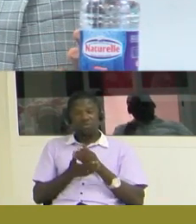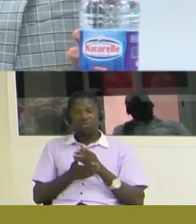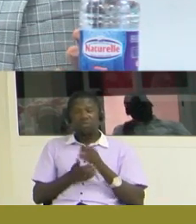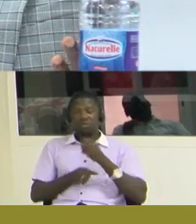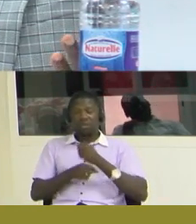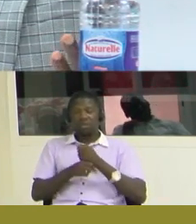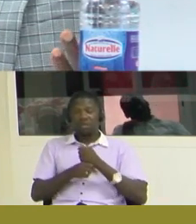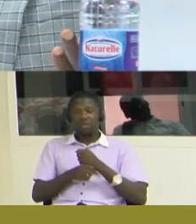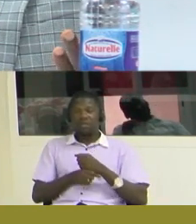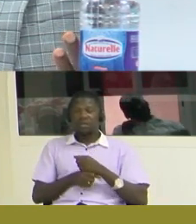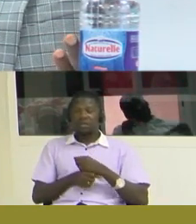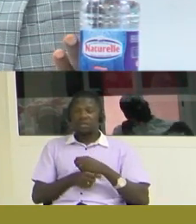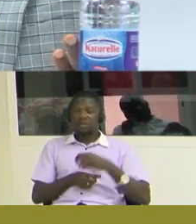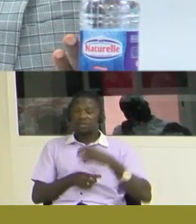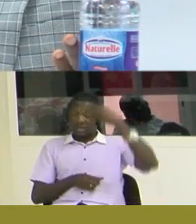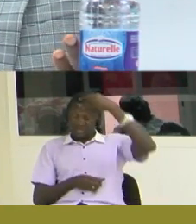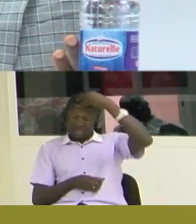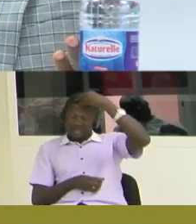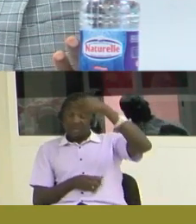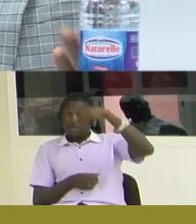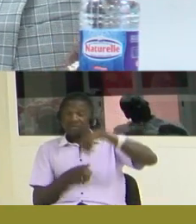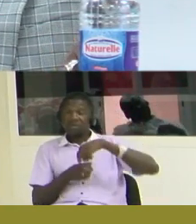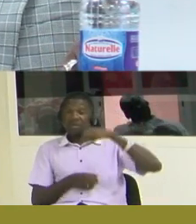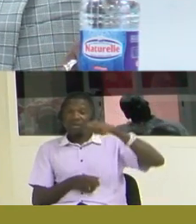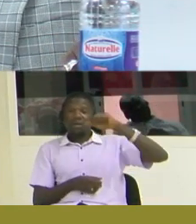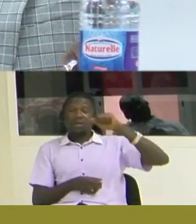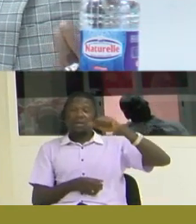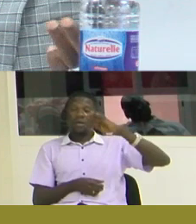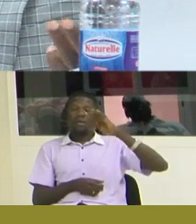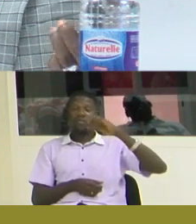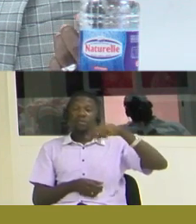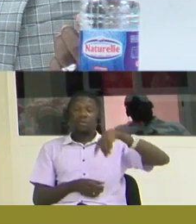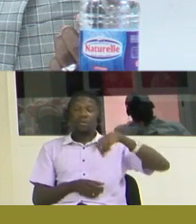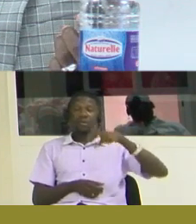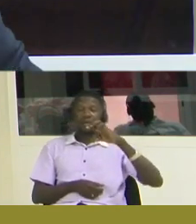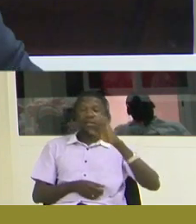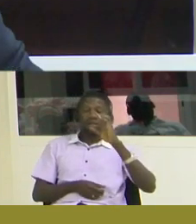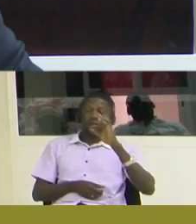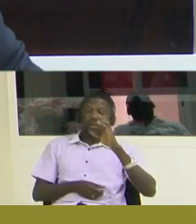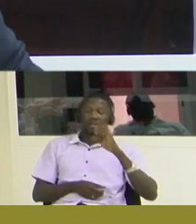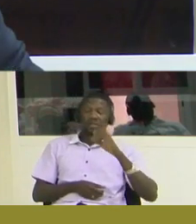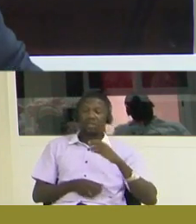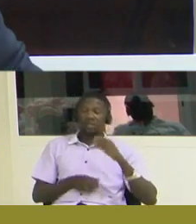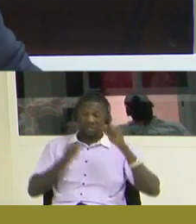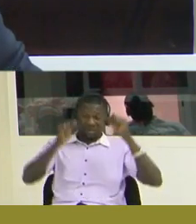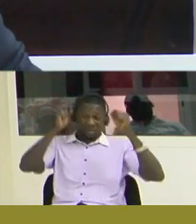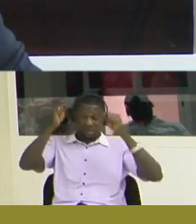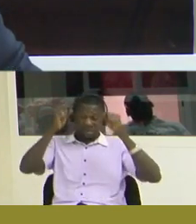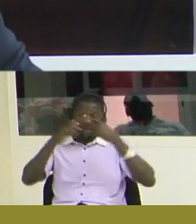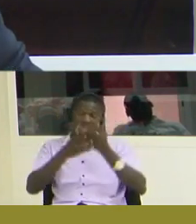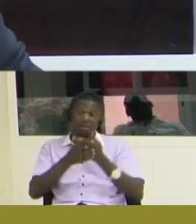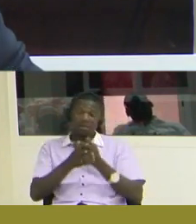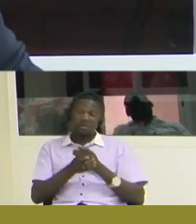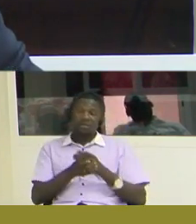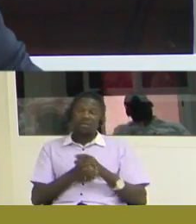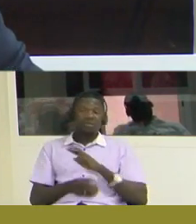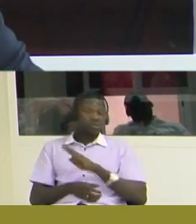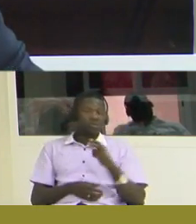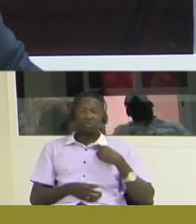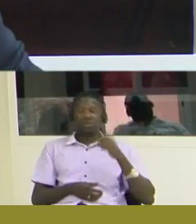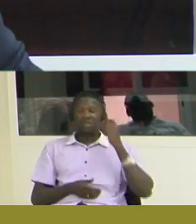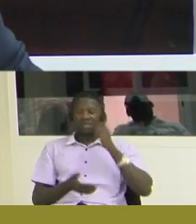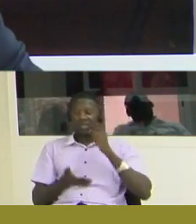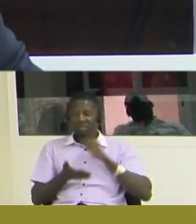of the FBR sea campaign didn't you know I was sexual General of the AFP RC